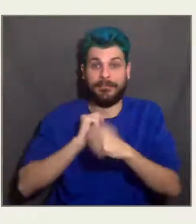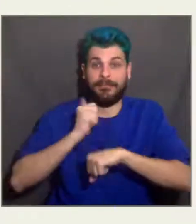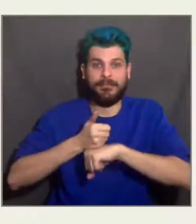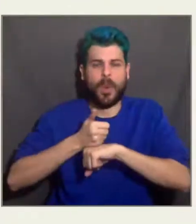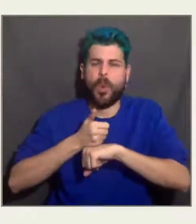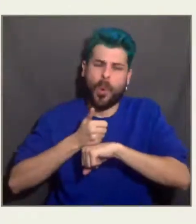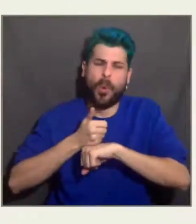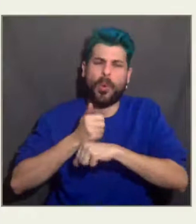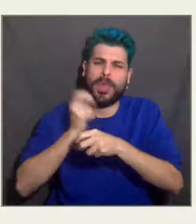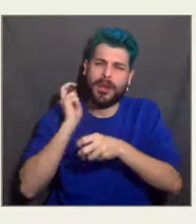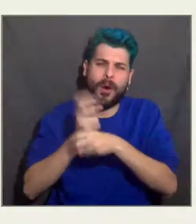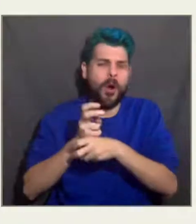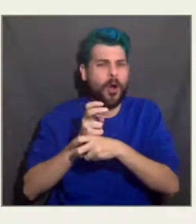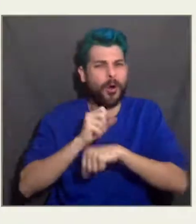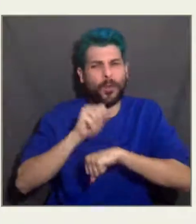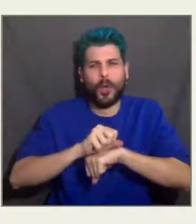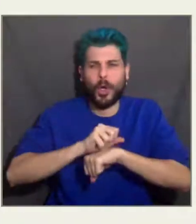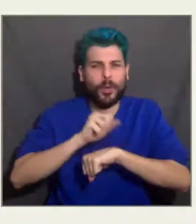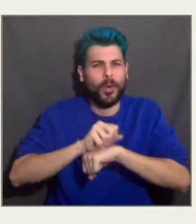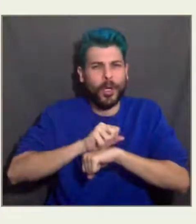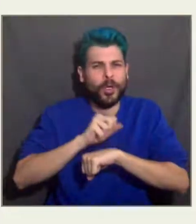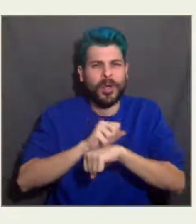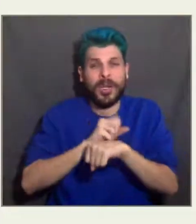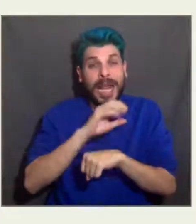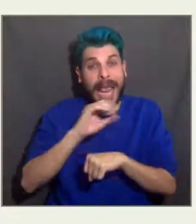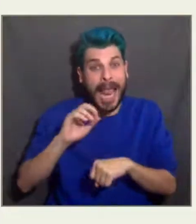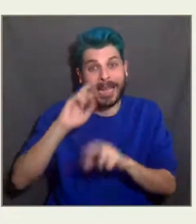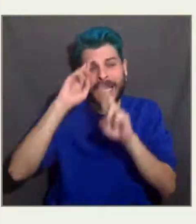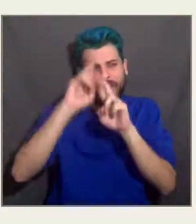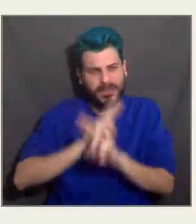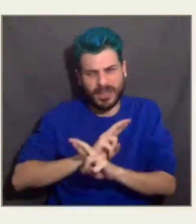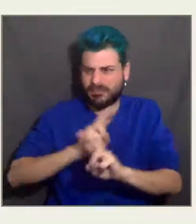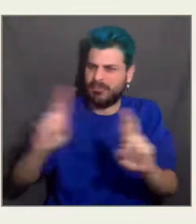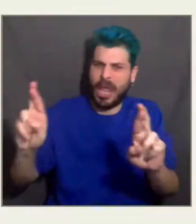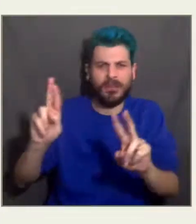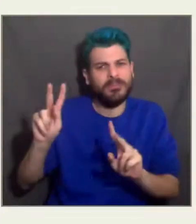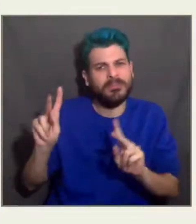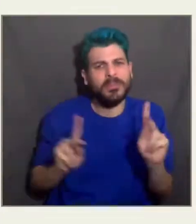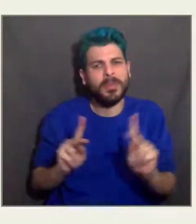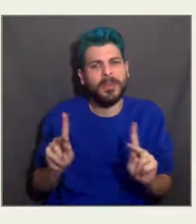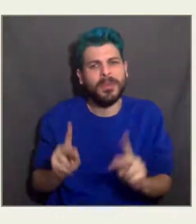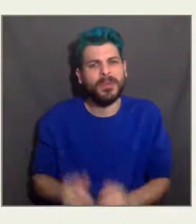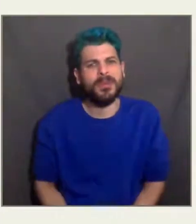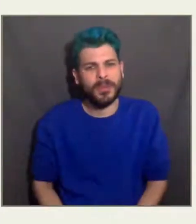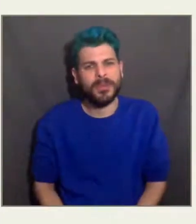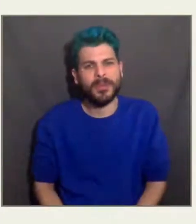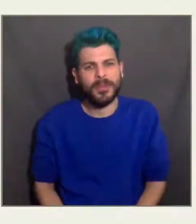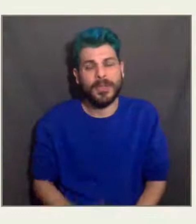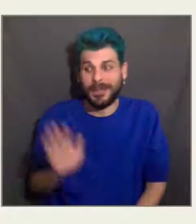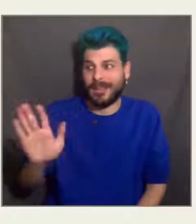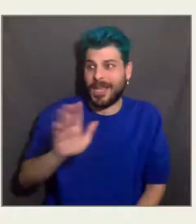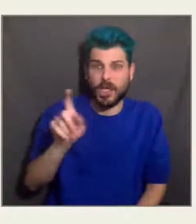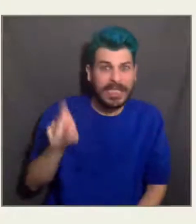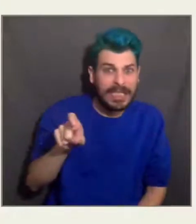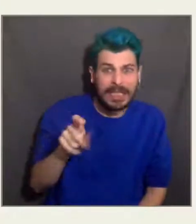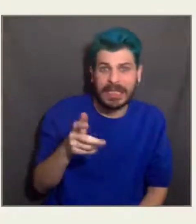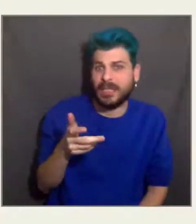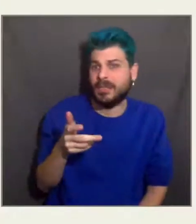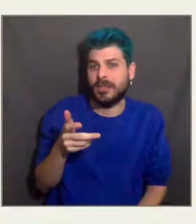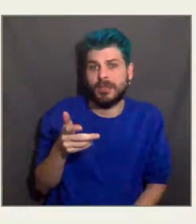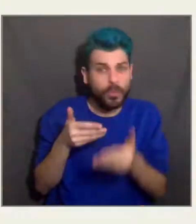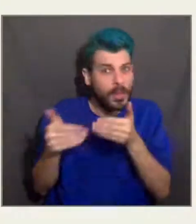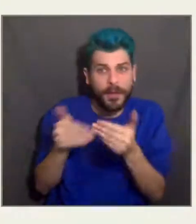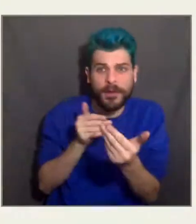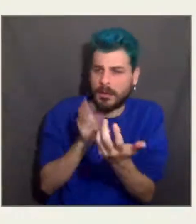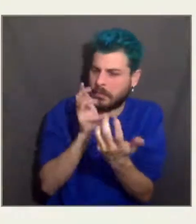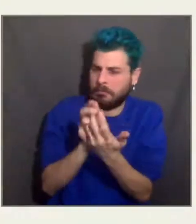they are so respectful of people's needs and making sure that they